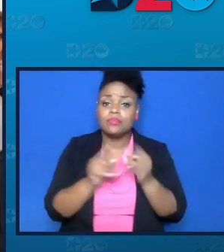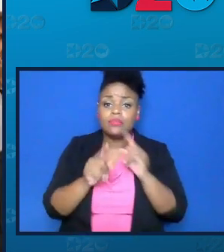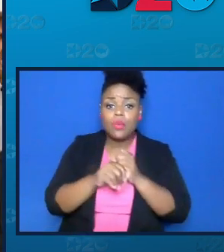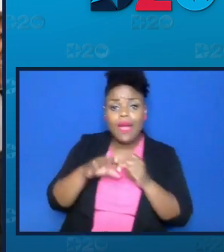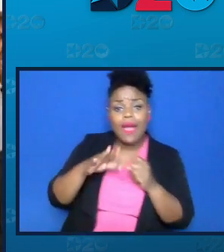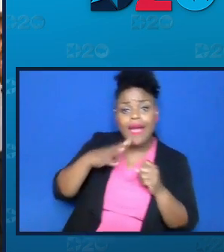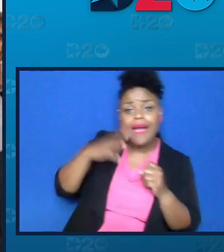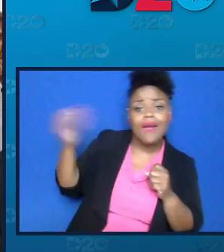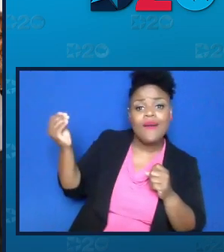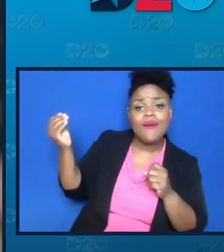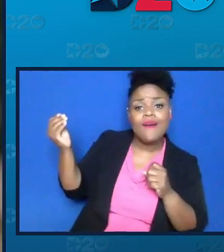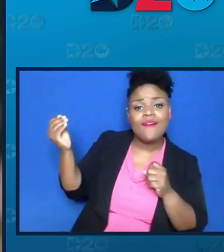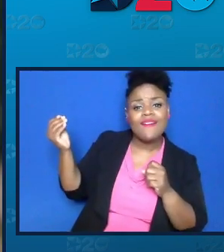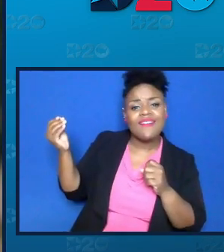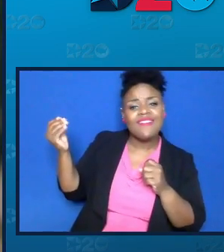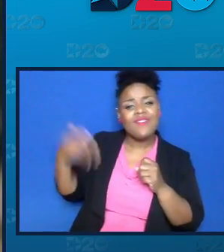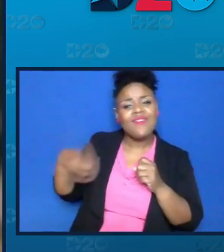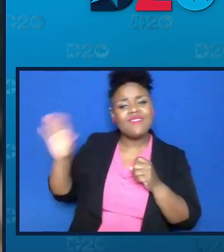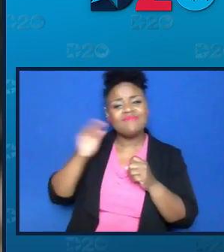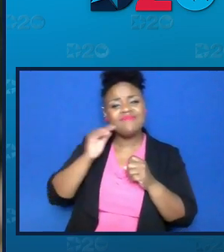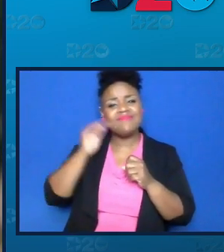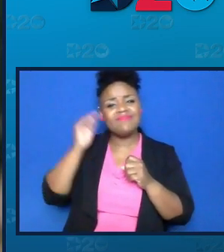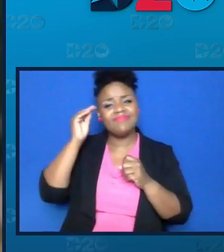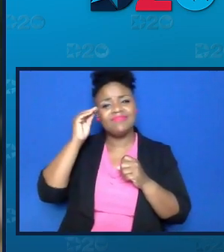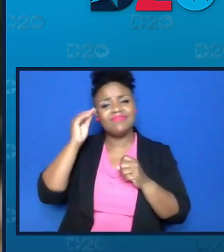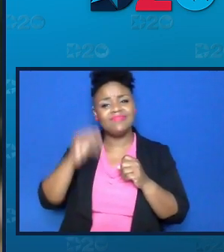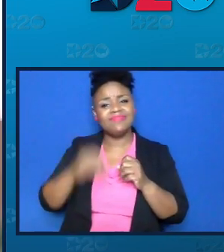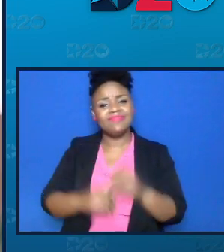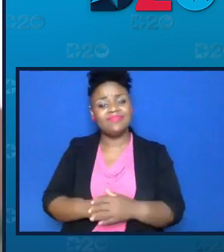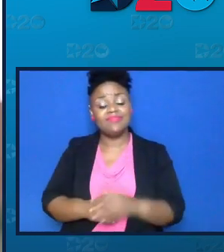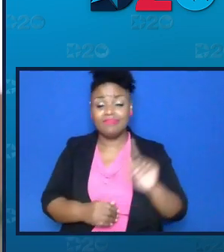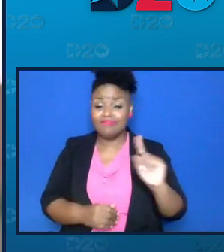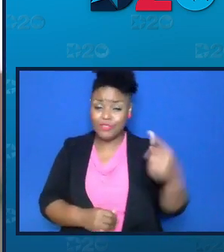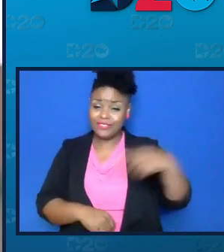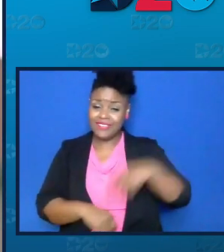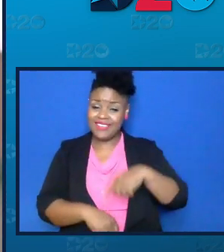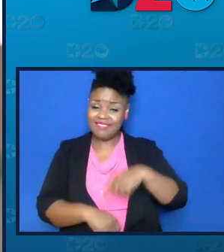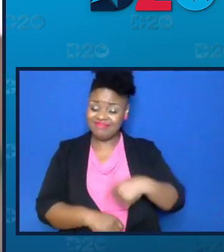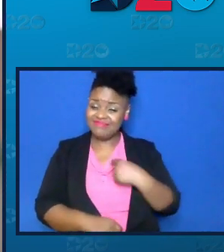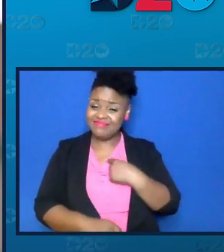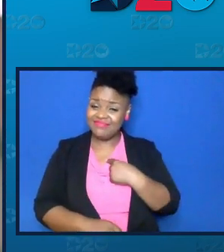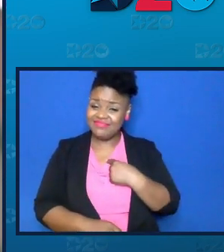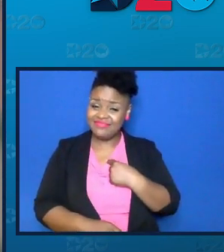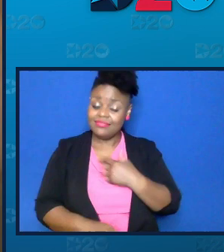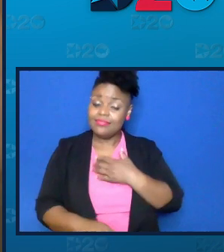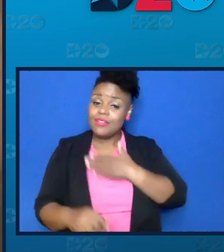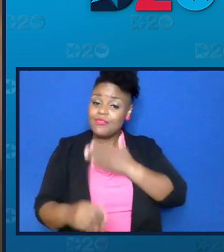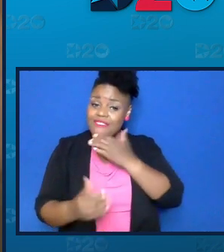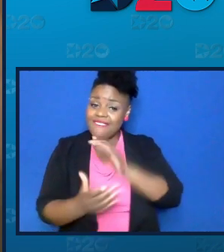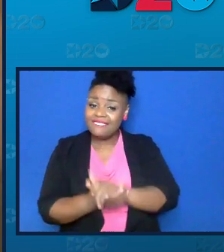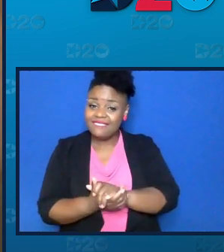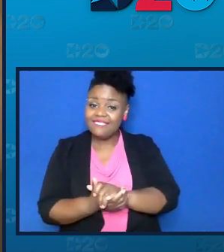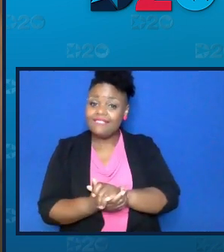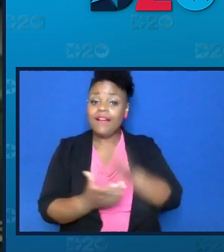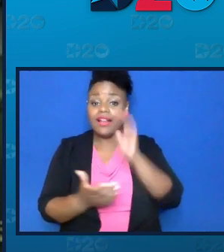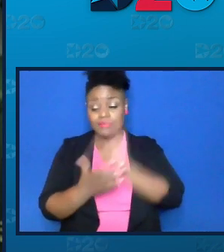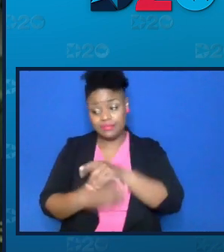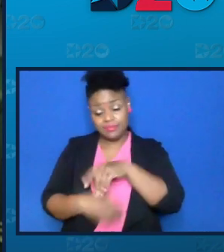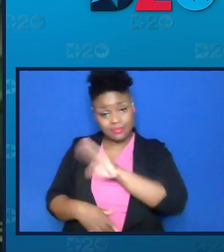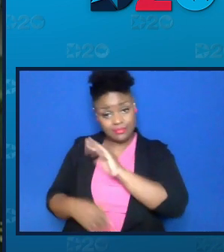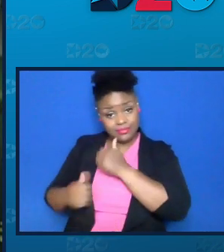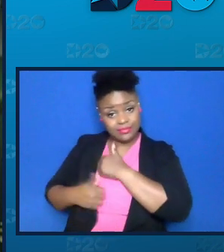It was the very first time that I, as a military spouse, felt like someone was listening to us and someone